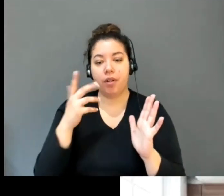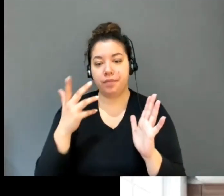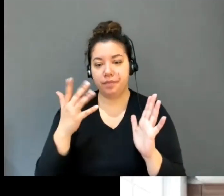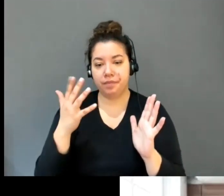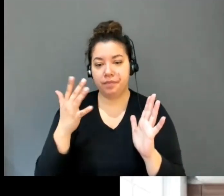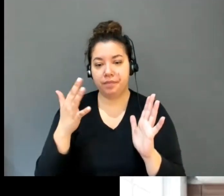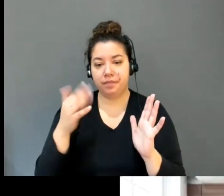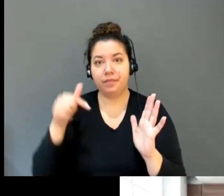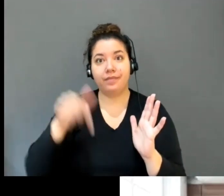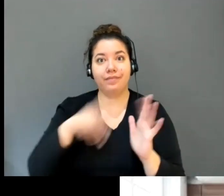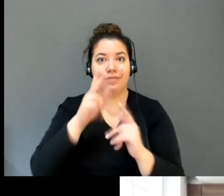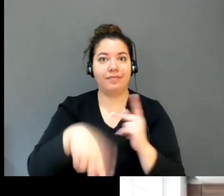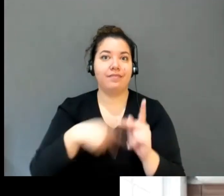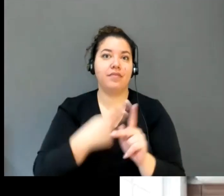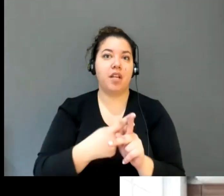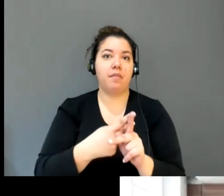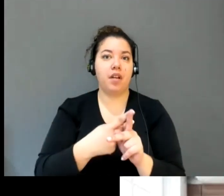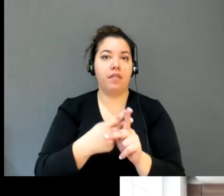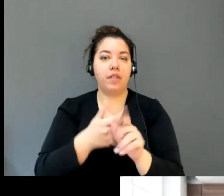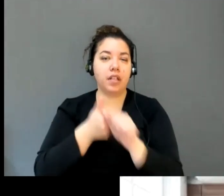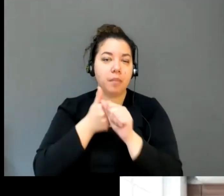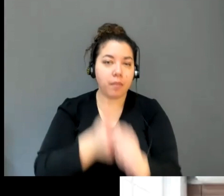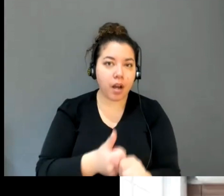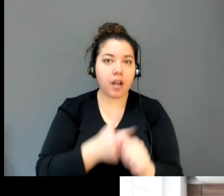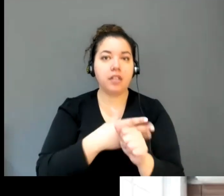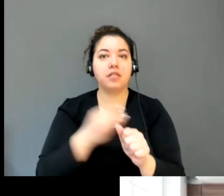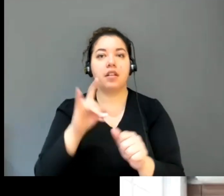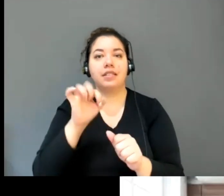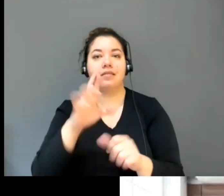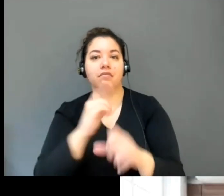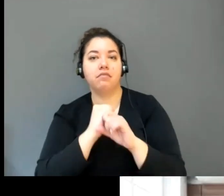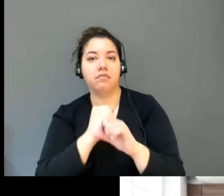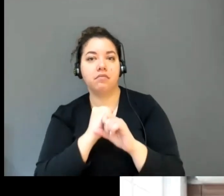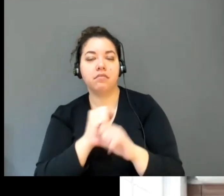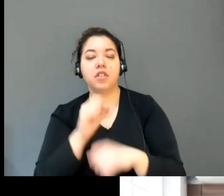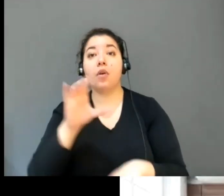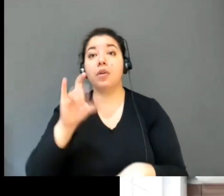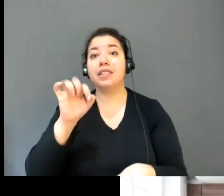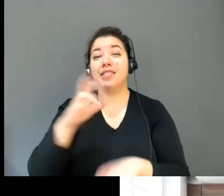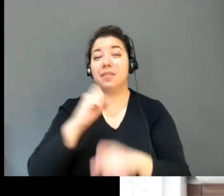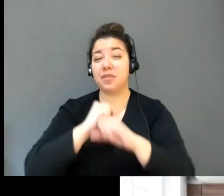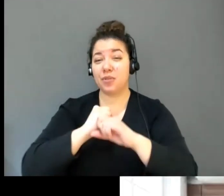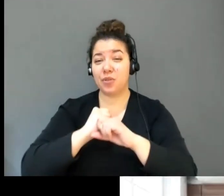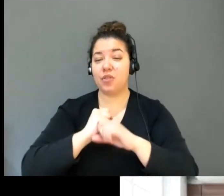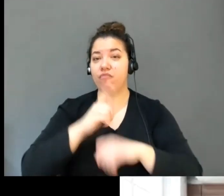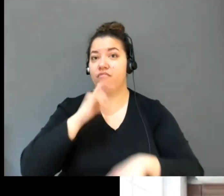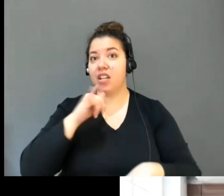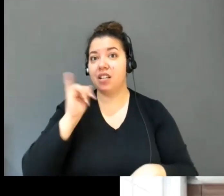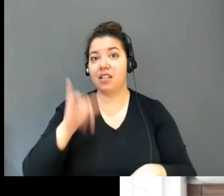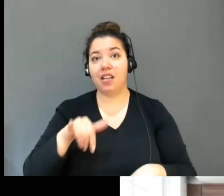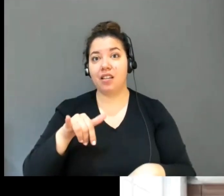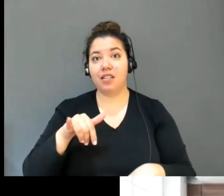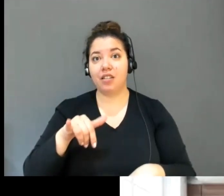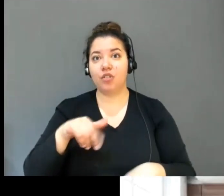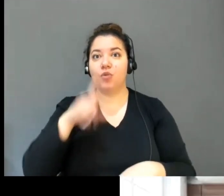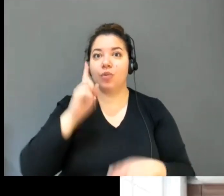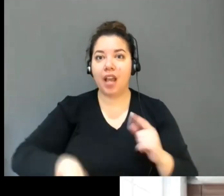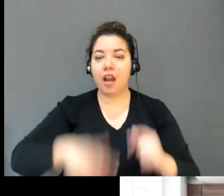of the compliance and cybersecurity work that we do. Again, cybersecurity is all about not leaving out the